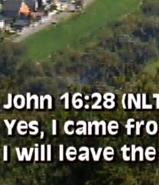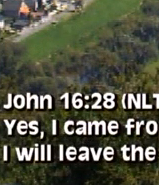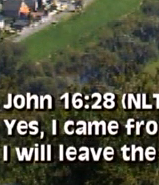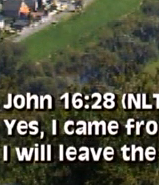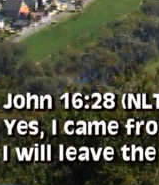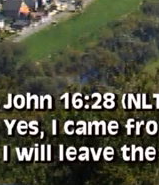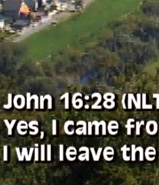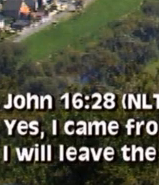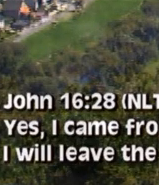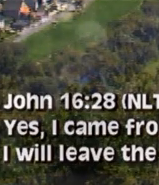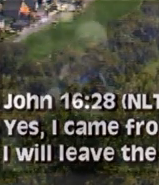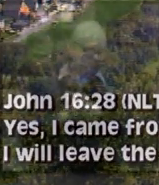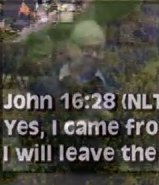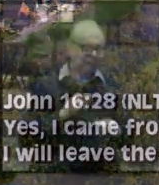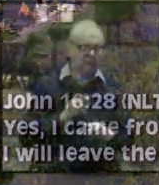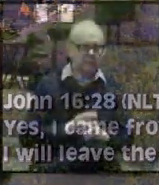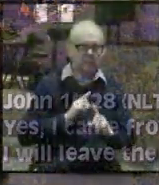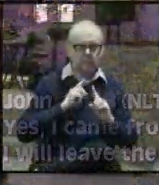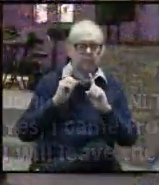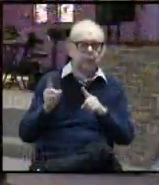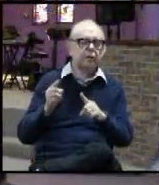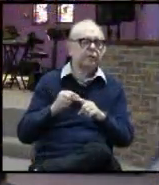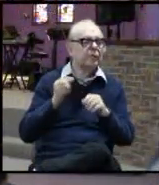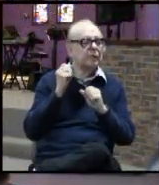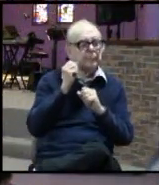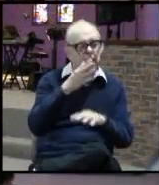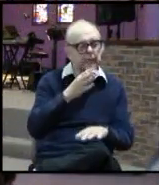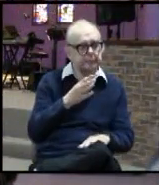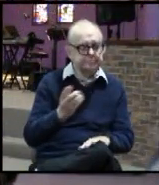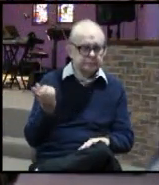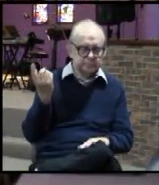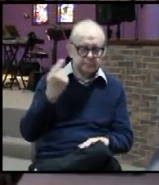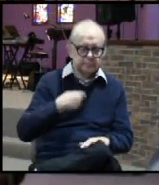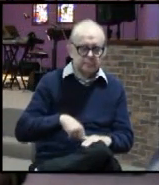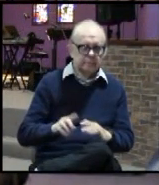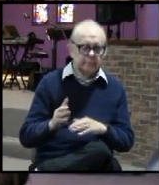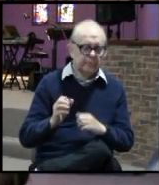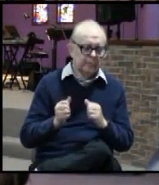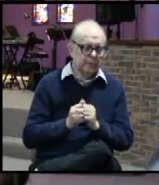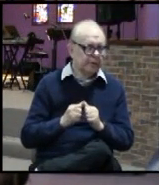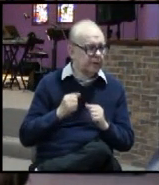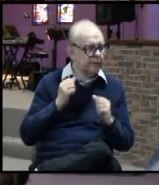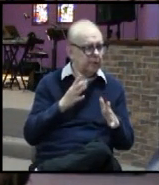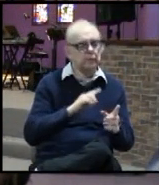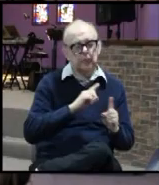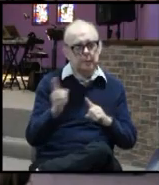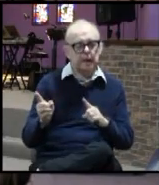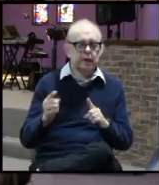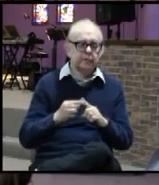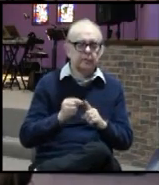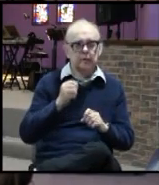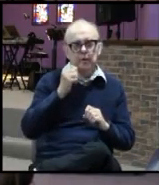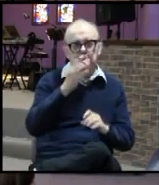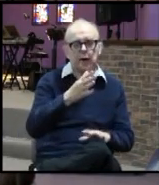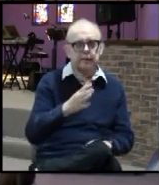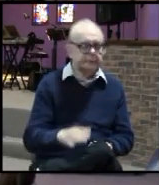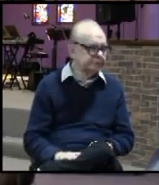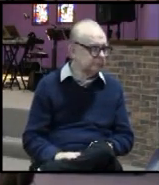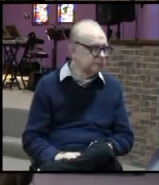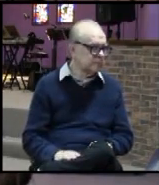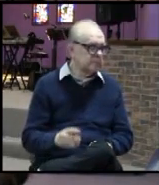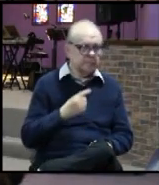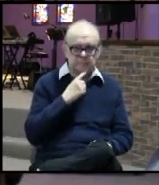world. Now I'm leaving the world and I'm going back to the Father. I came in through the Father, I'm going back to the Father. It's where he is. Now, I'm telling you